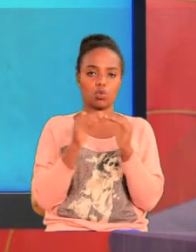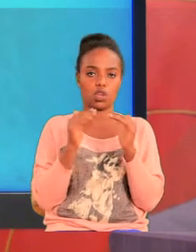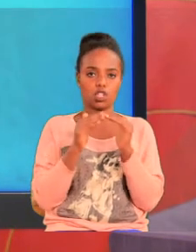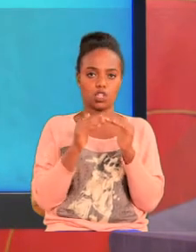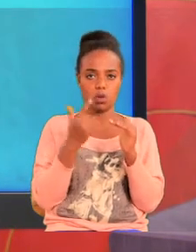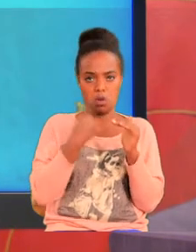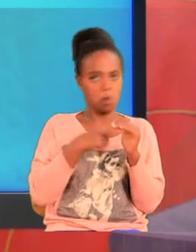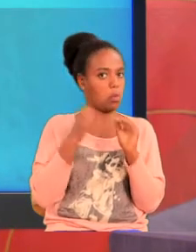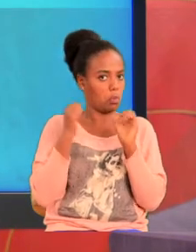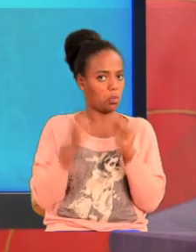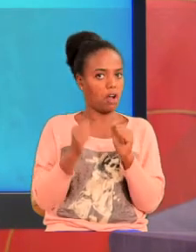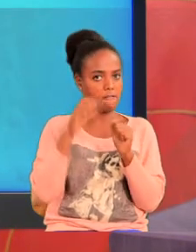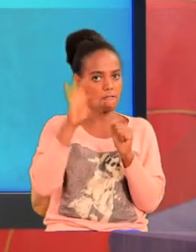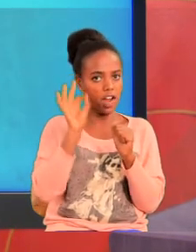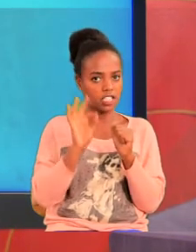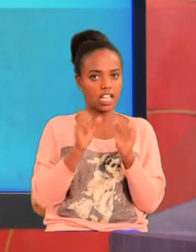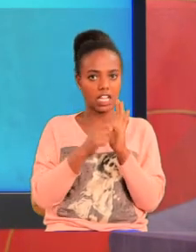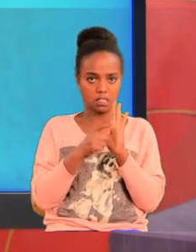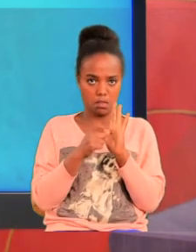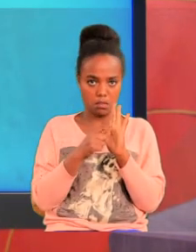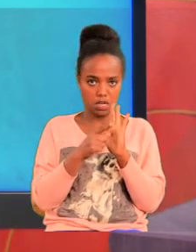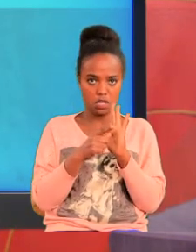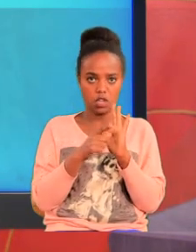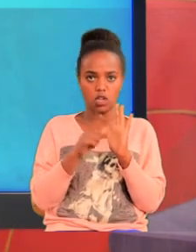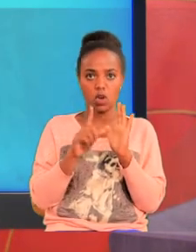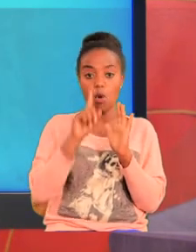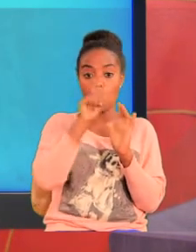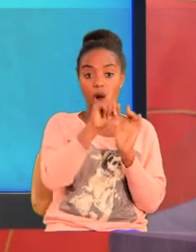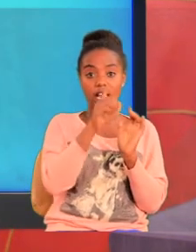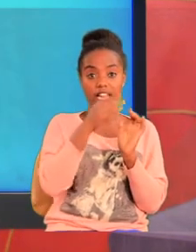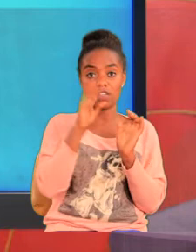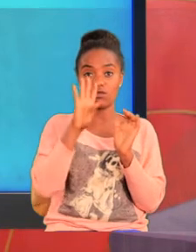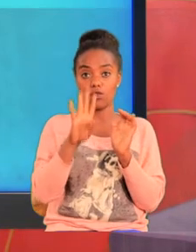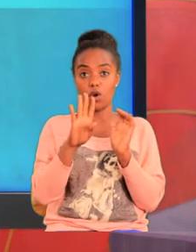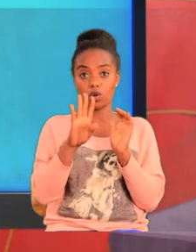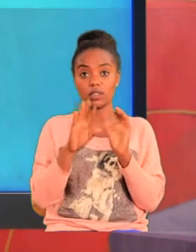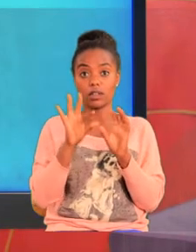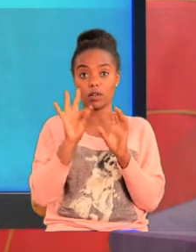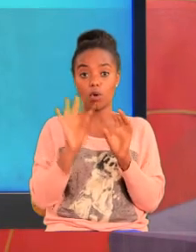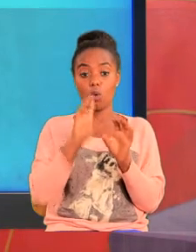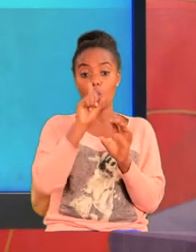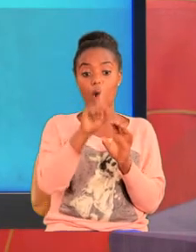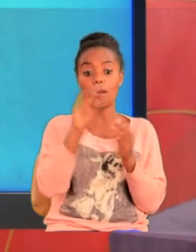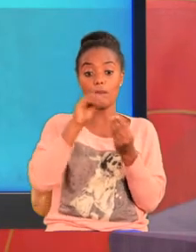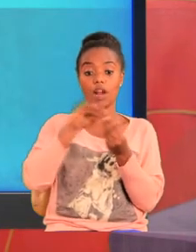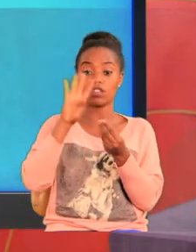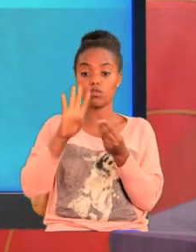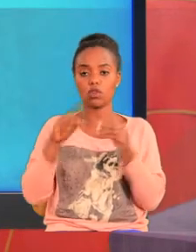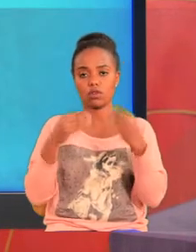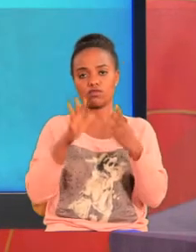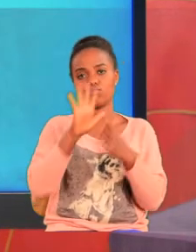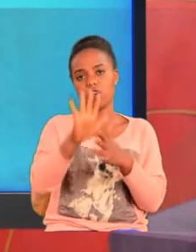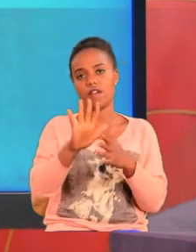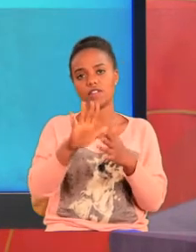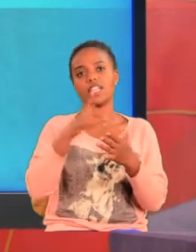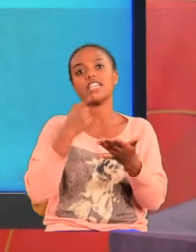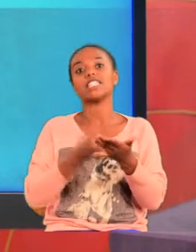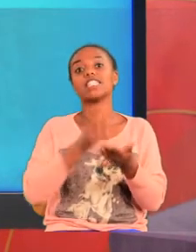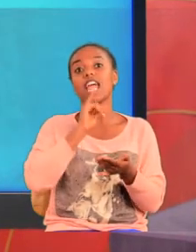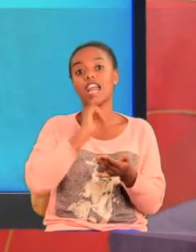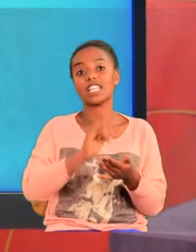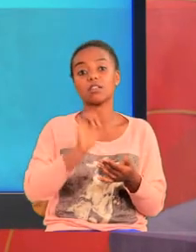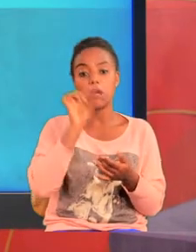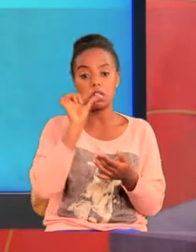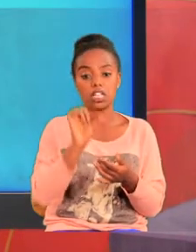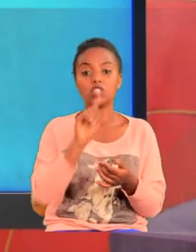we can find. For example, if you take 1 into 4, 1 plus 4 gives you 5. So there is at least one